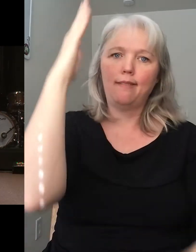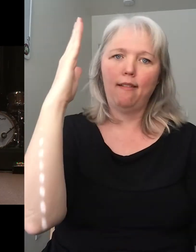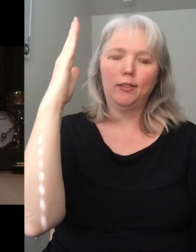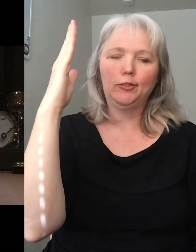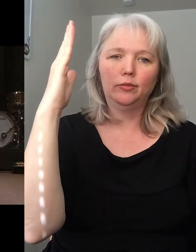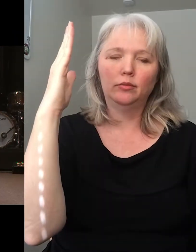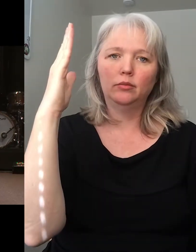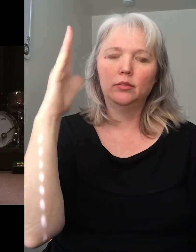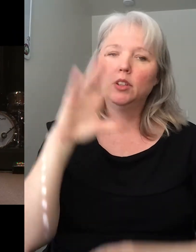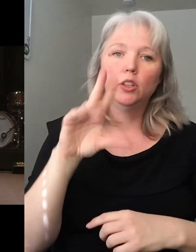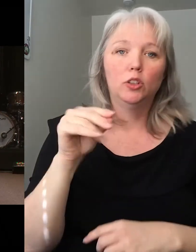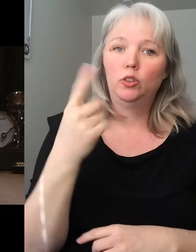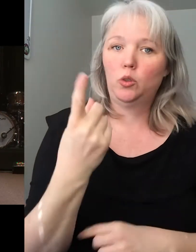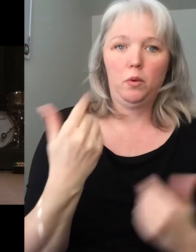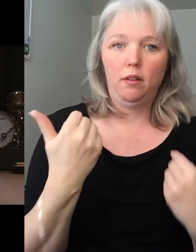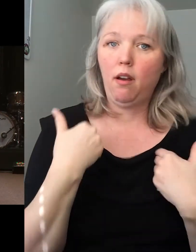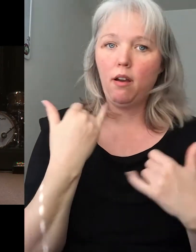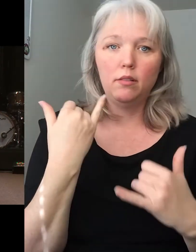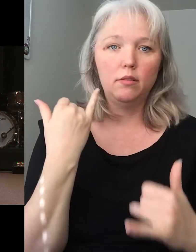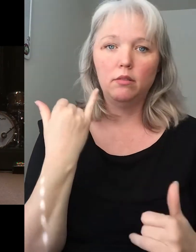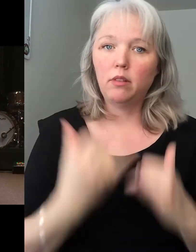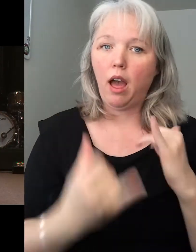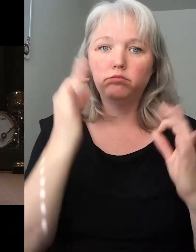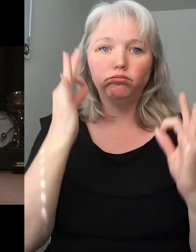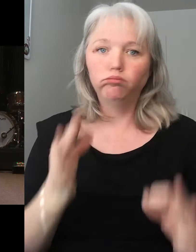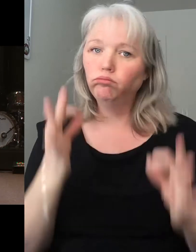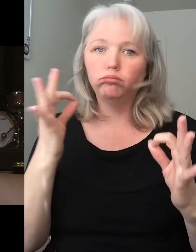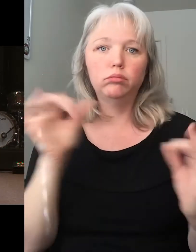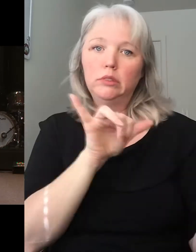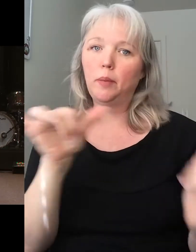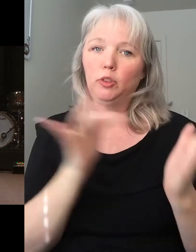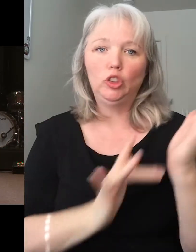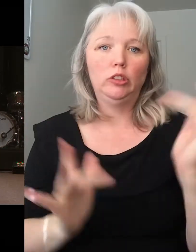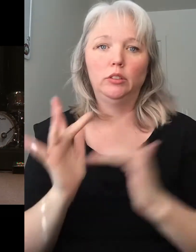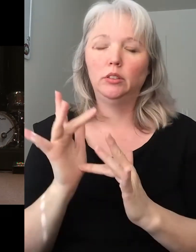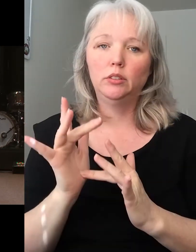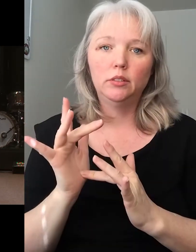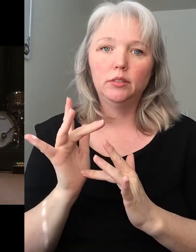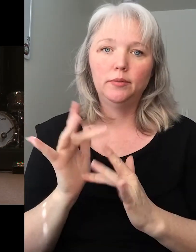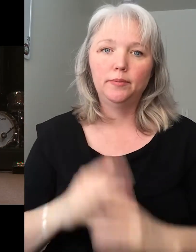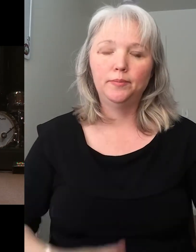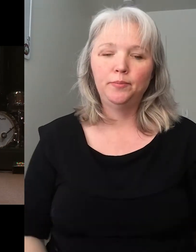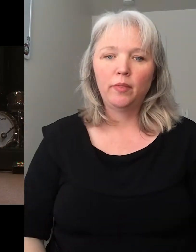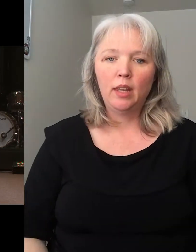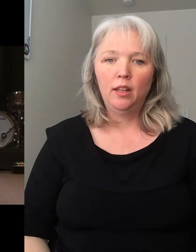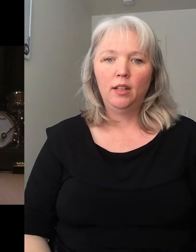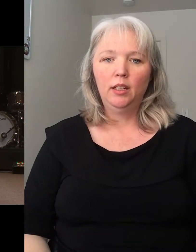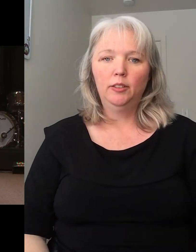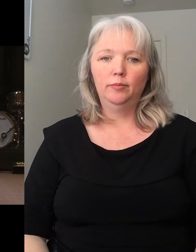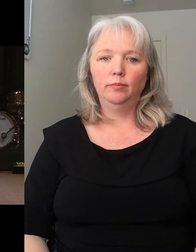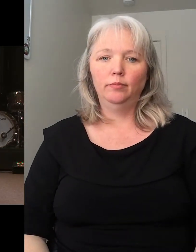God. No one has the last word like Jesus does.